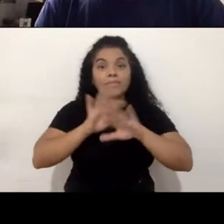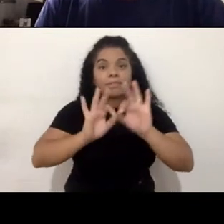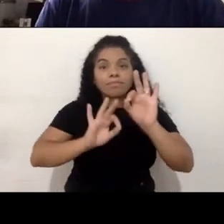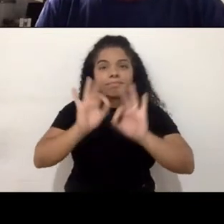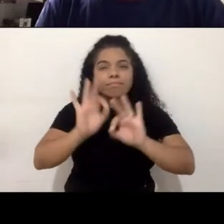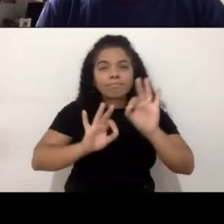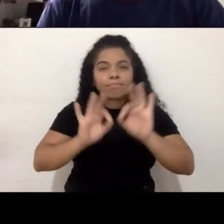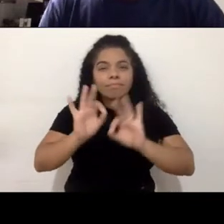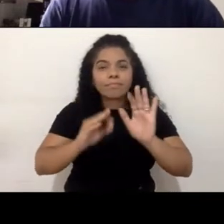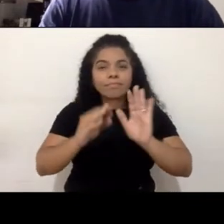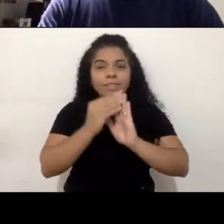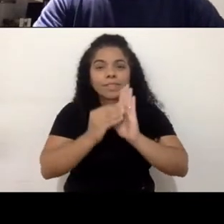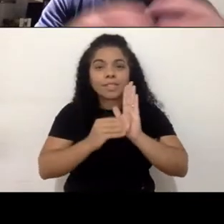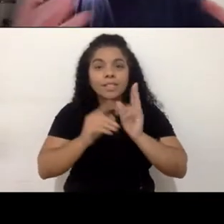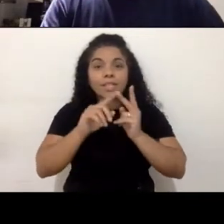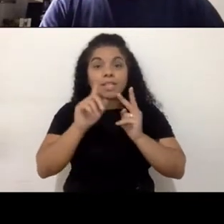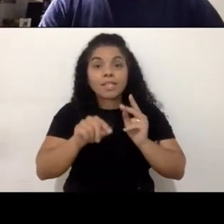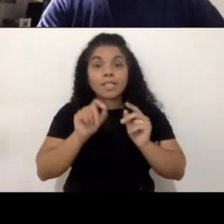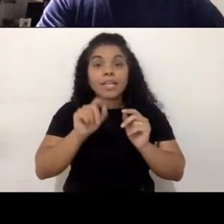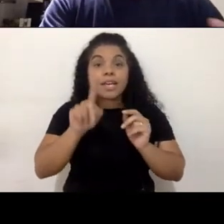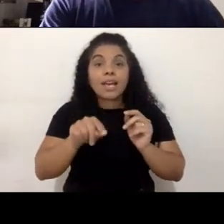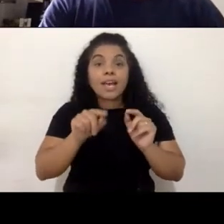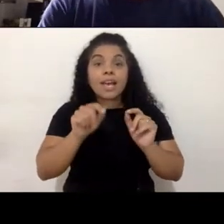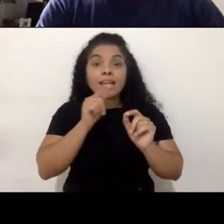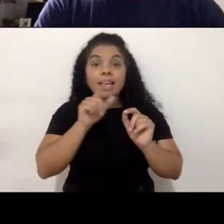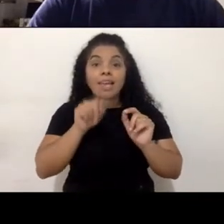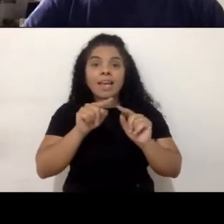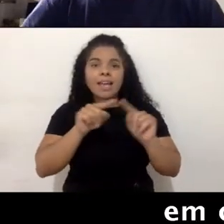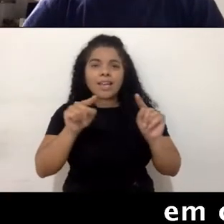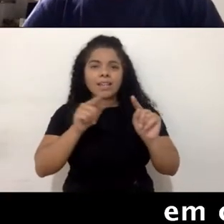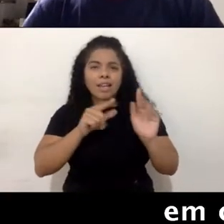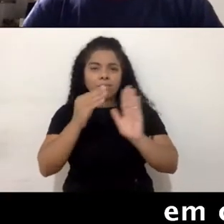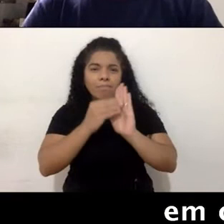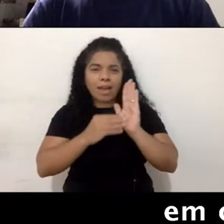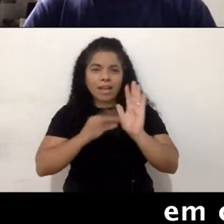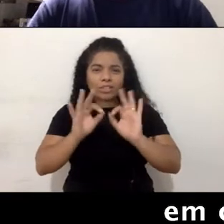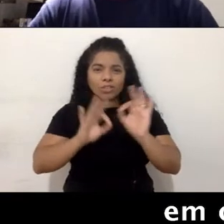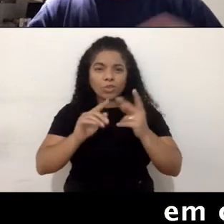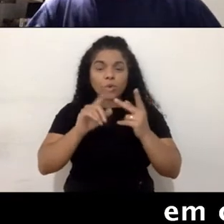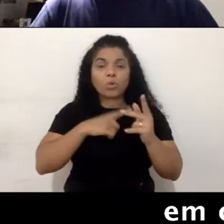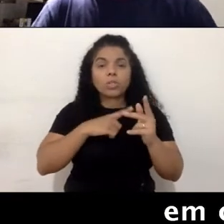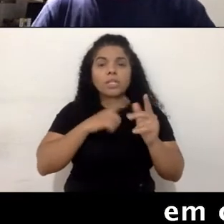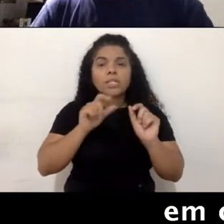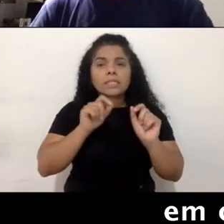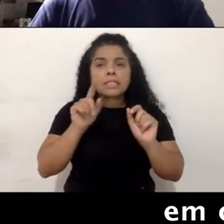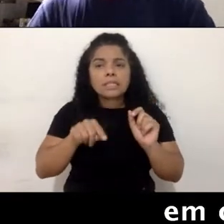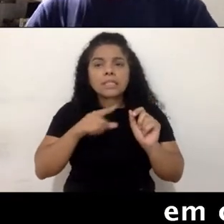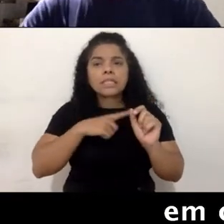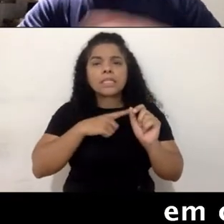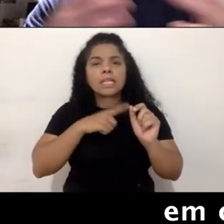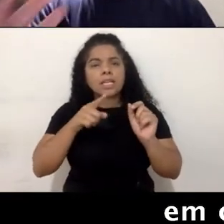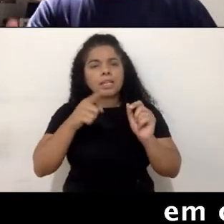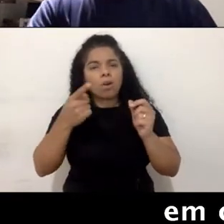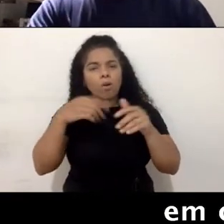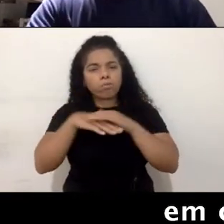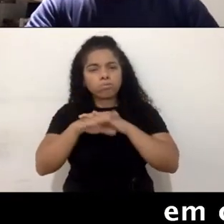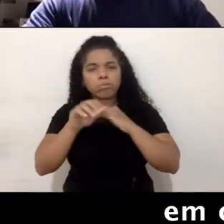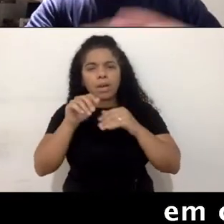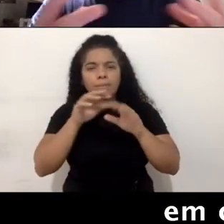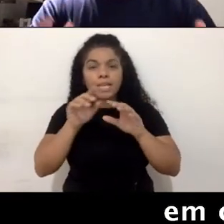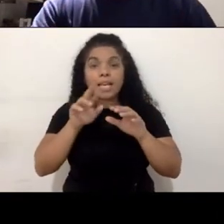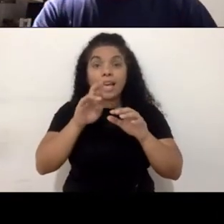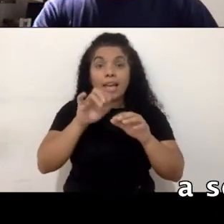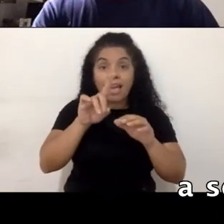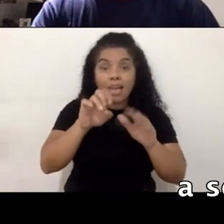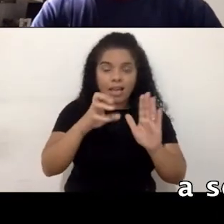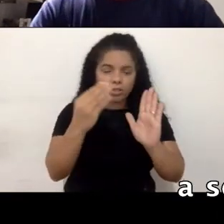like storage and compute and networking. We assemble those into capabilities, into infrastructure